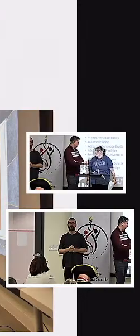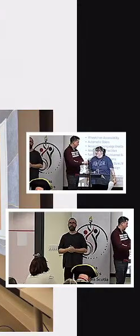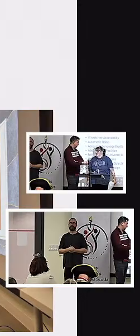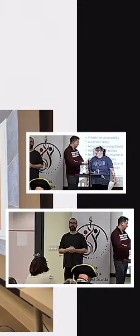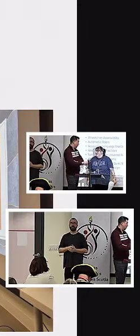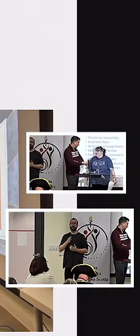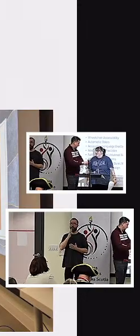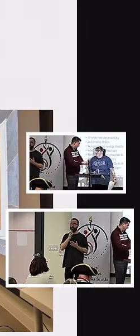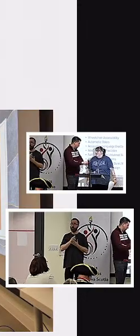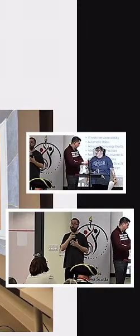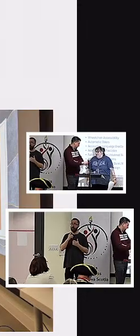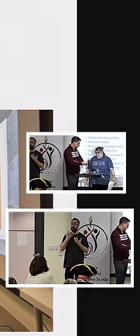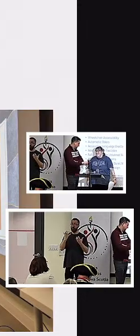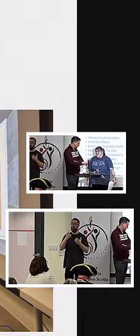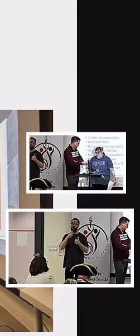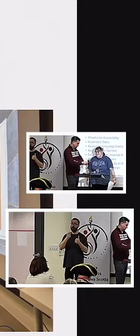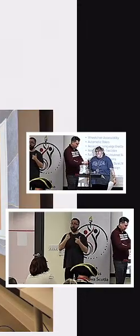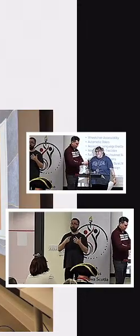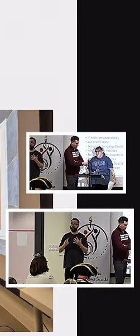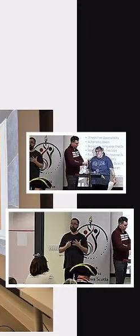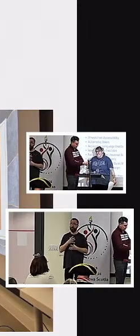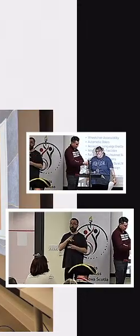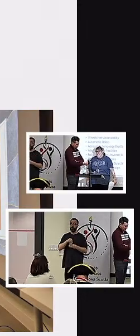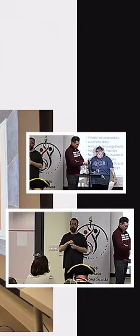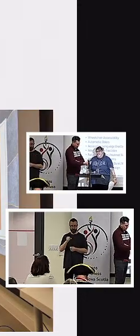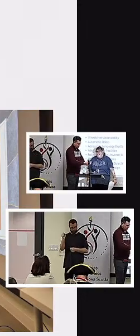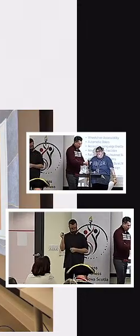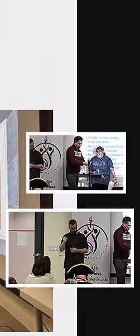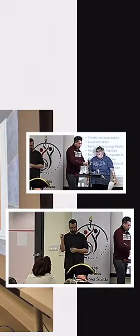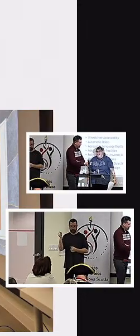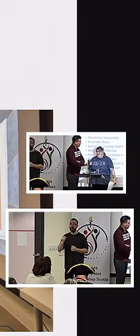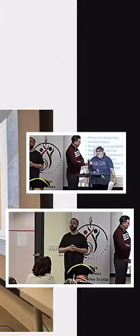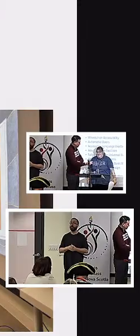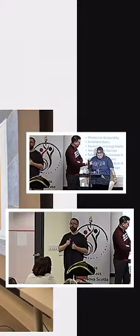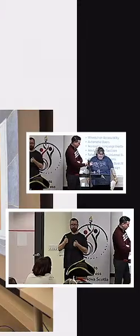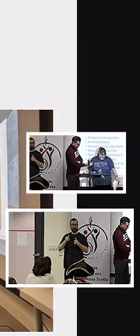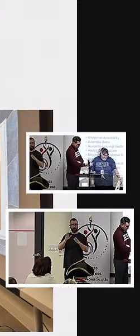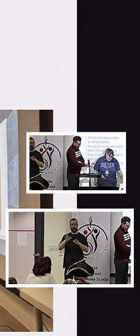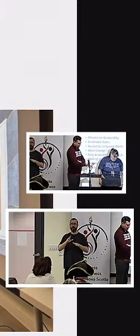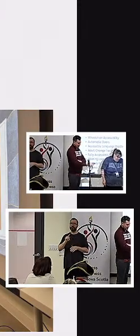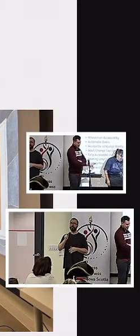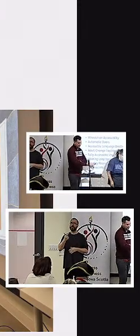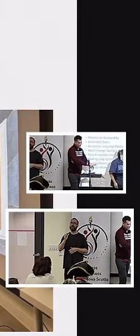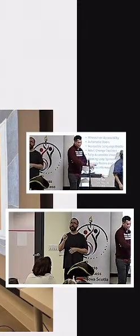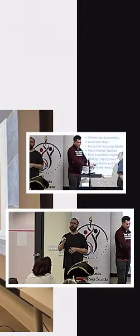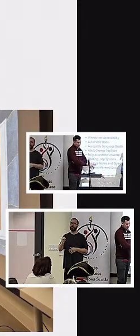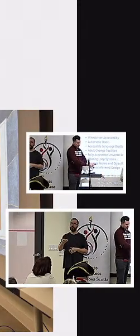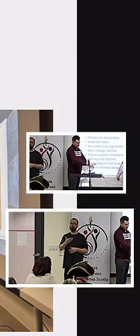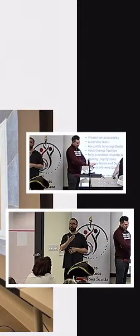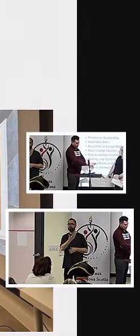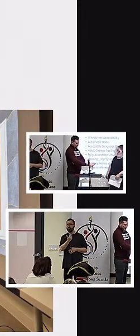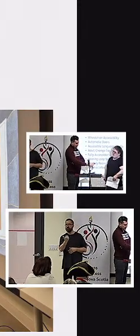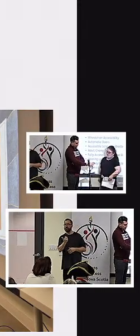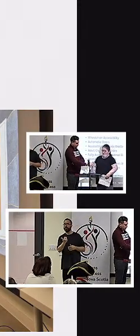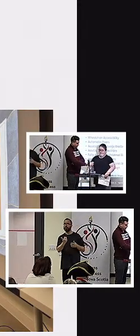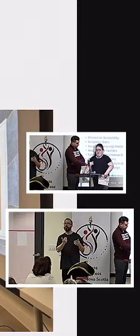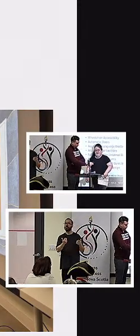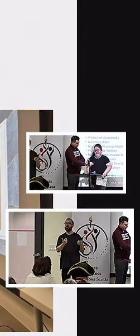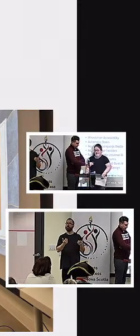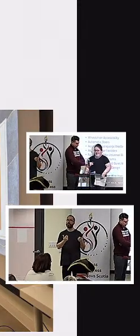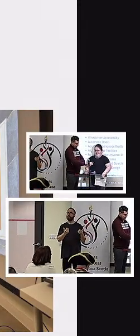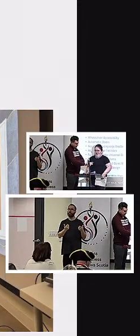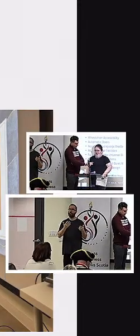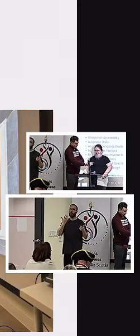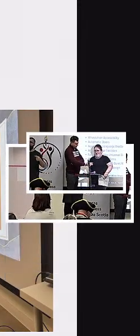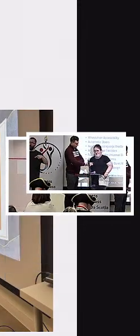about all the things that you wanted in the space? Yes. Awesome. Okay, Tegan, why don't you come and tell us some of the things that make this place